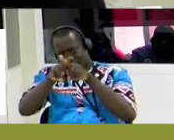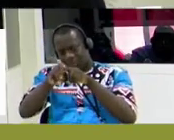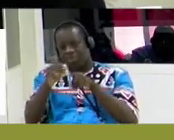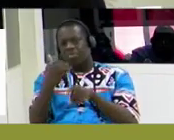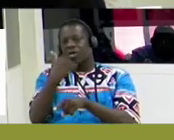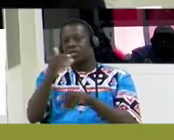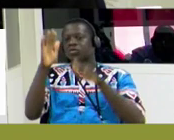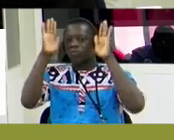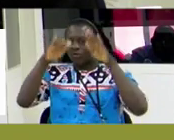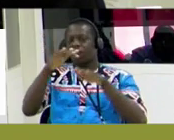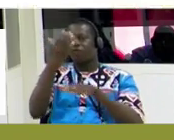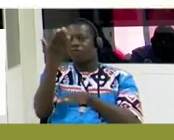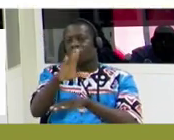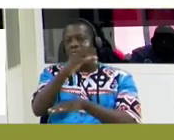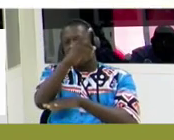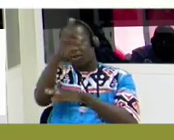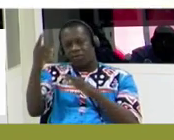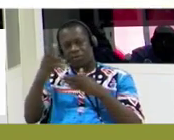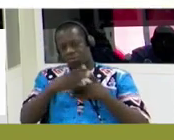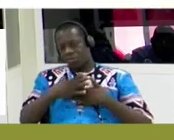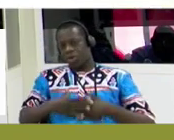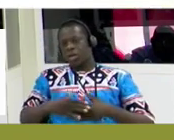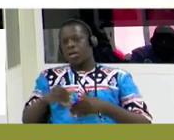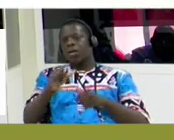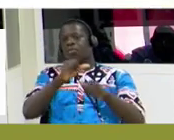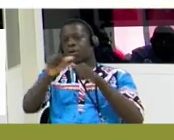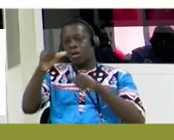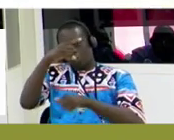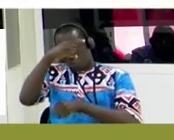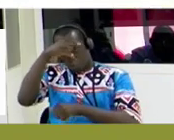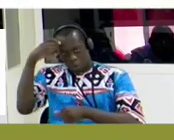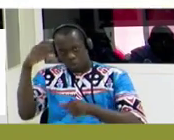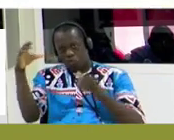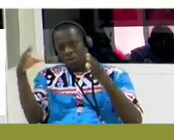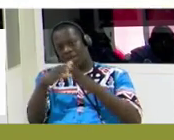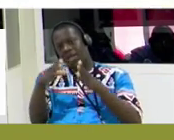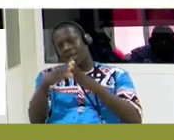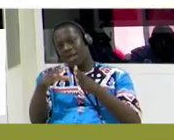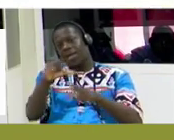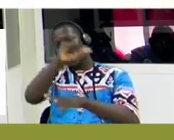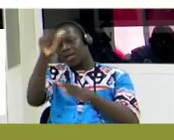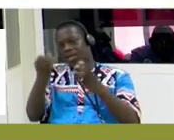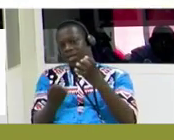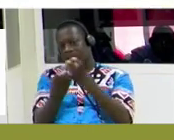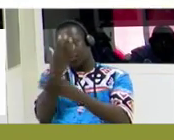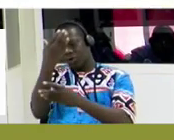everybody. So let's work to develop our country,